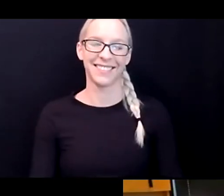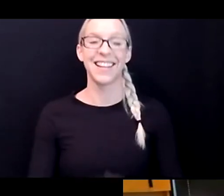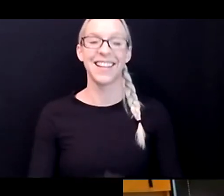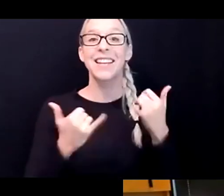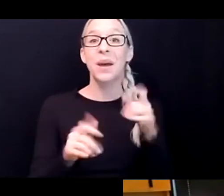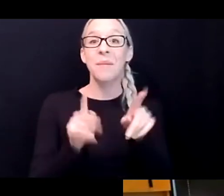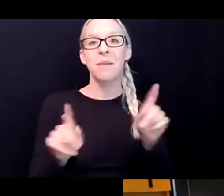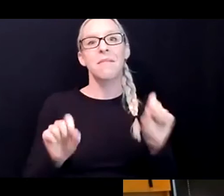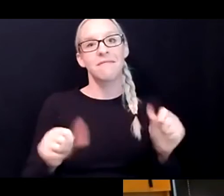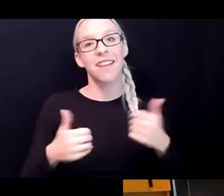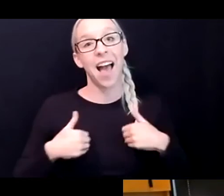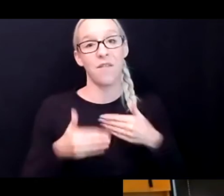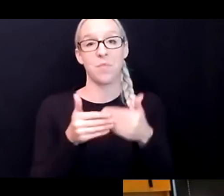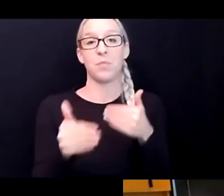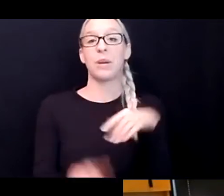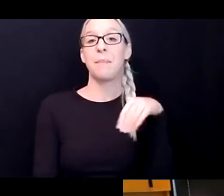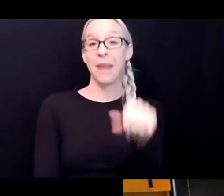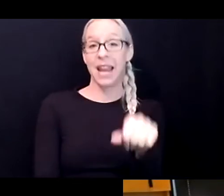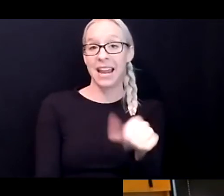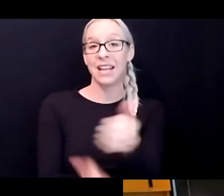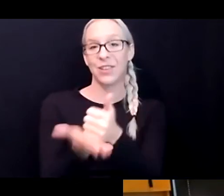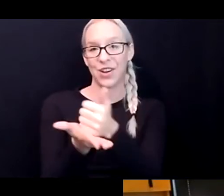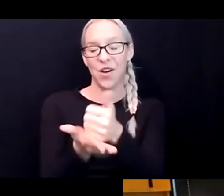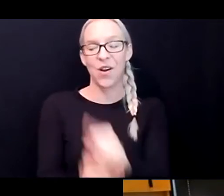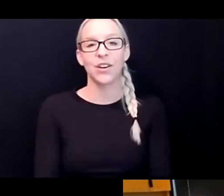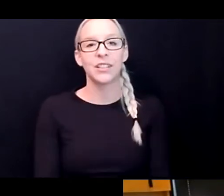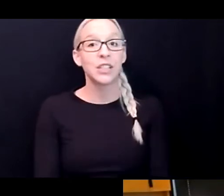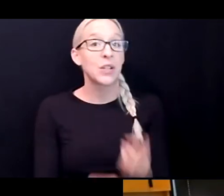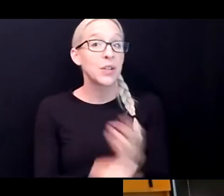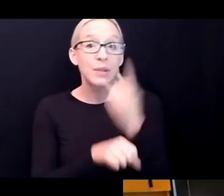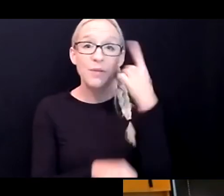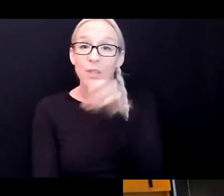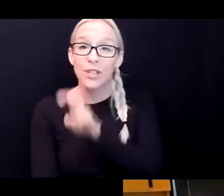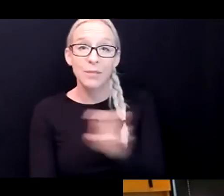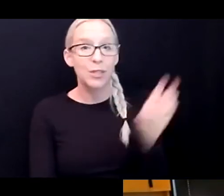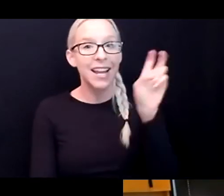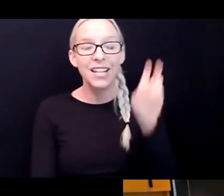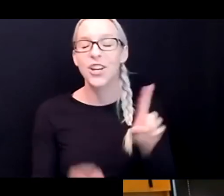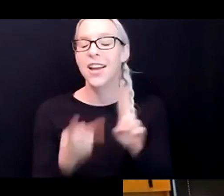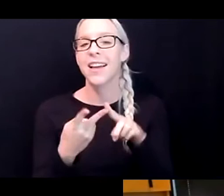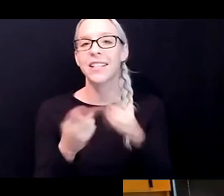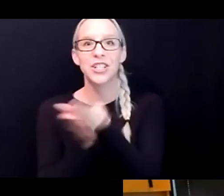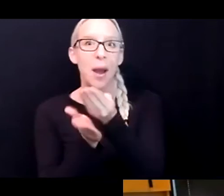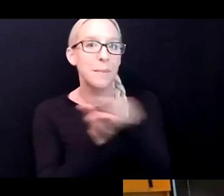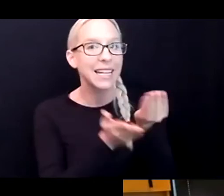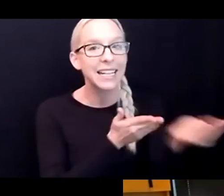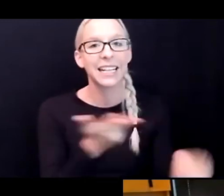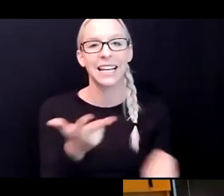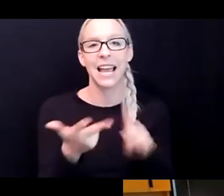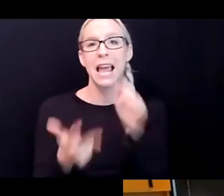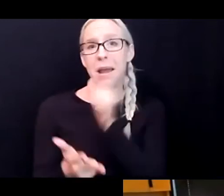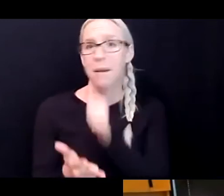debit card, and it's pretty cool to see people are using it for transportation, shopping, on Amazon